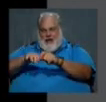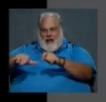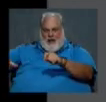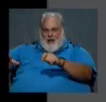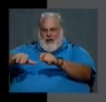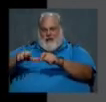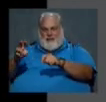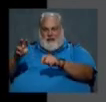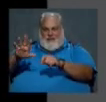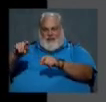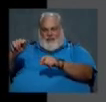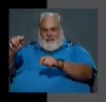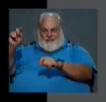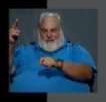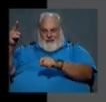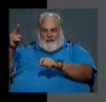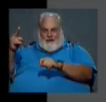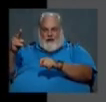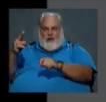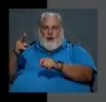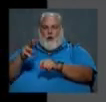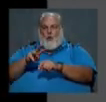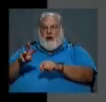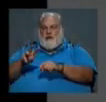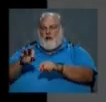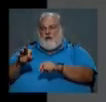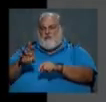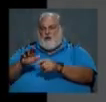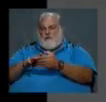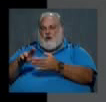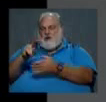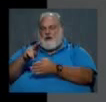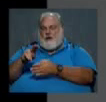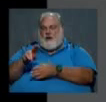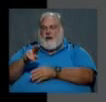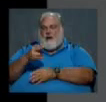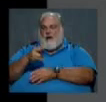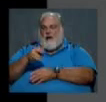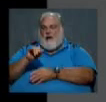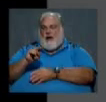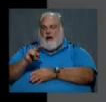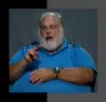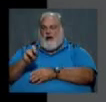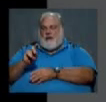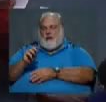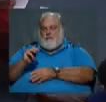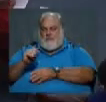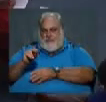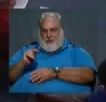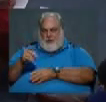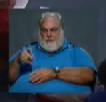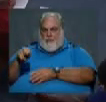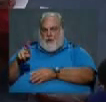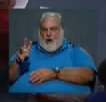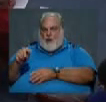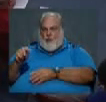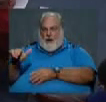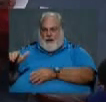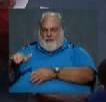of West 65th Street located west of University Avenue to Hindman Park Way. And that concludes the consent agenda.